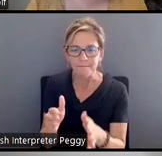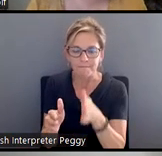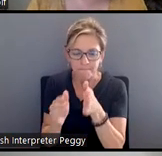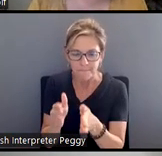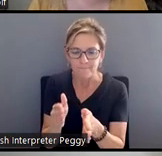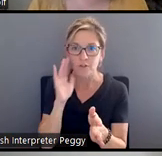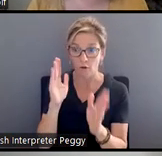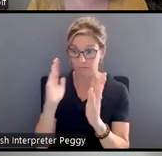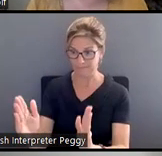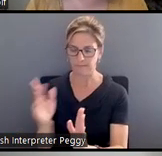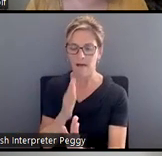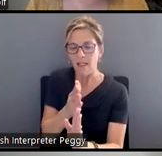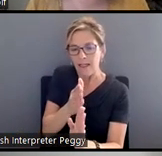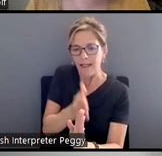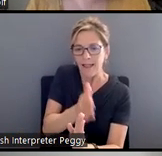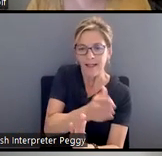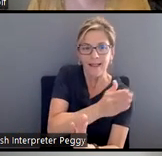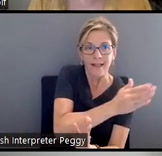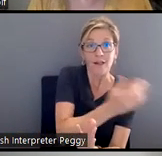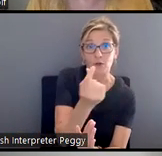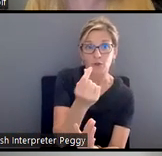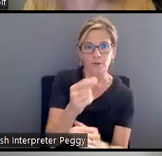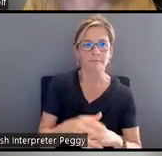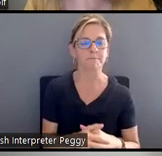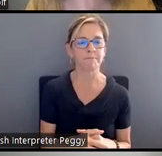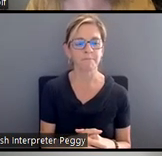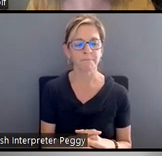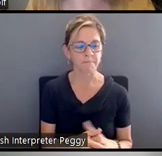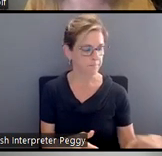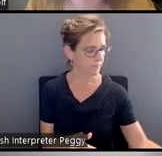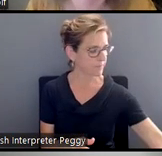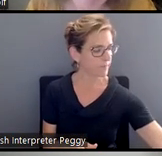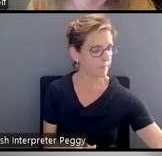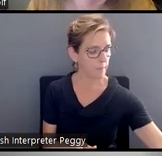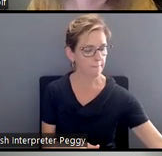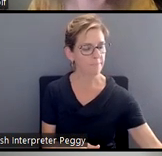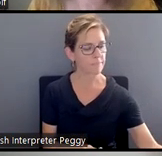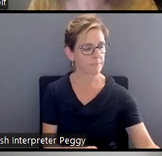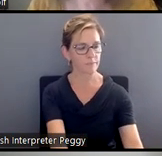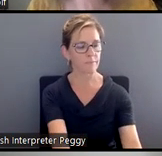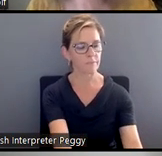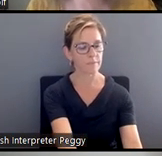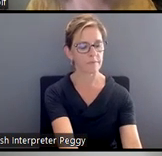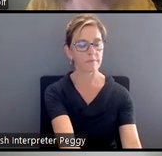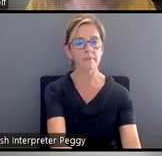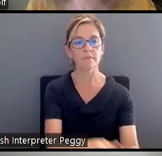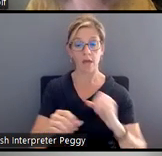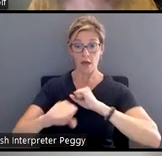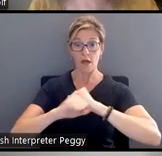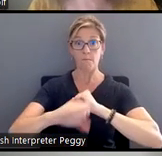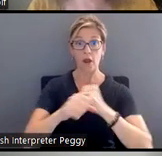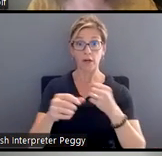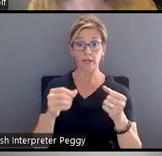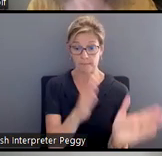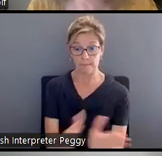and we're going to put that plan together. So this marketing plan is basically a document that gives you a central place to